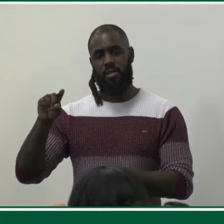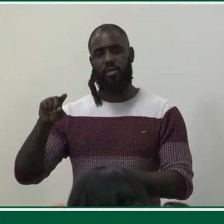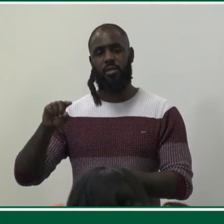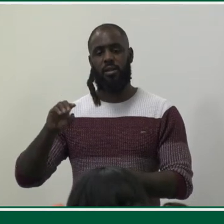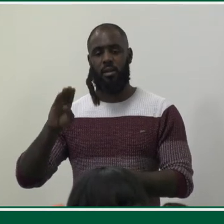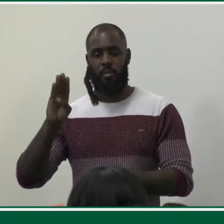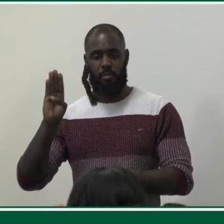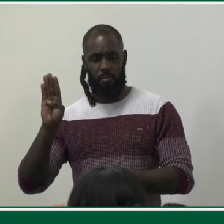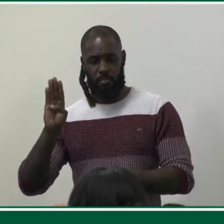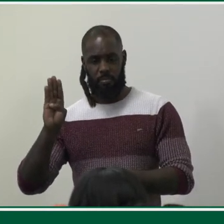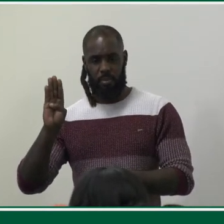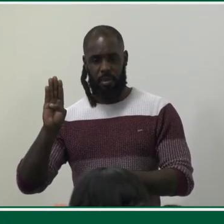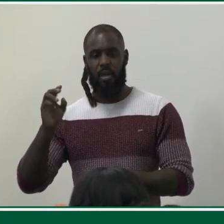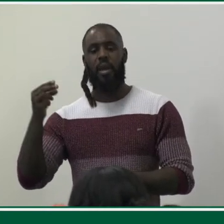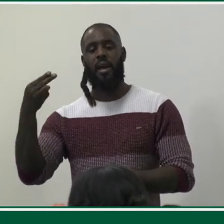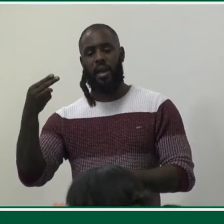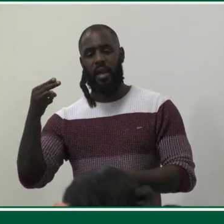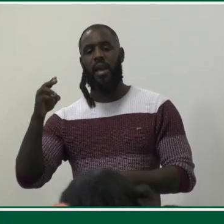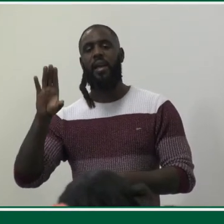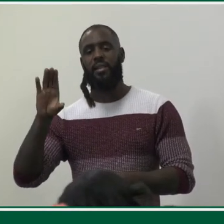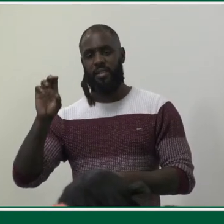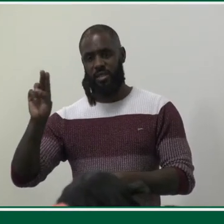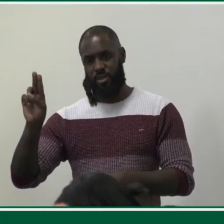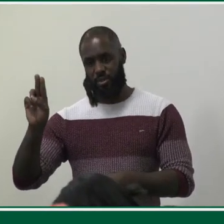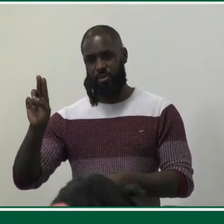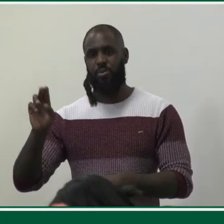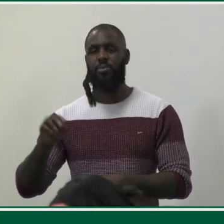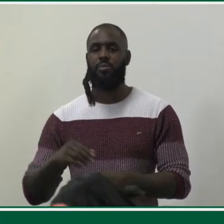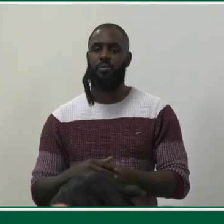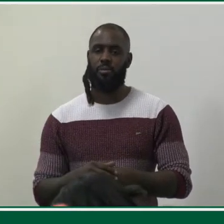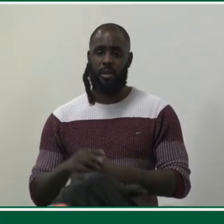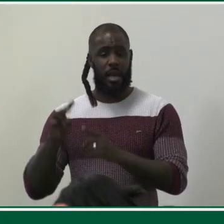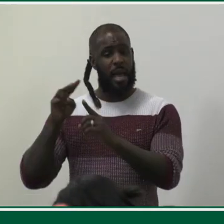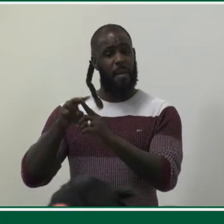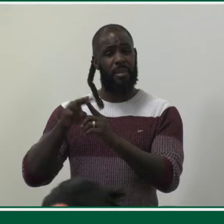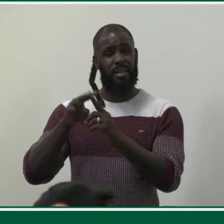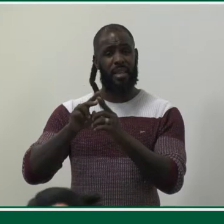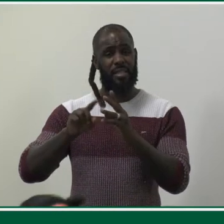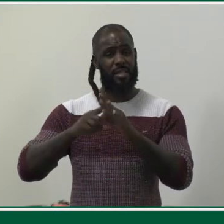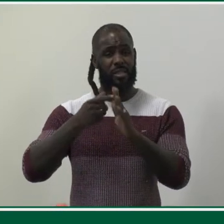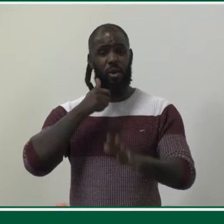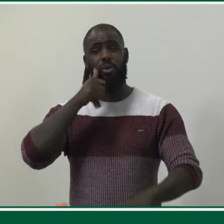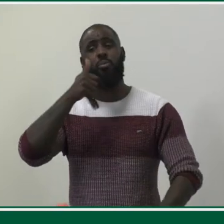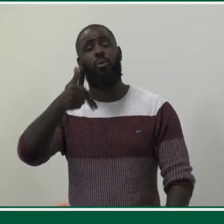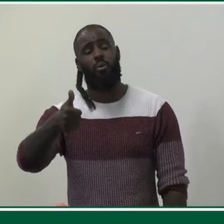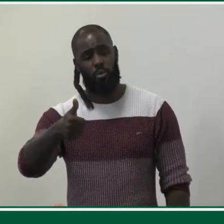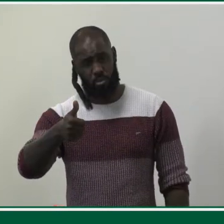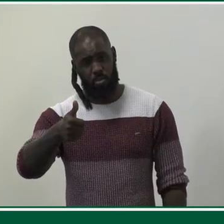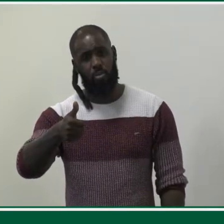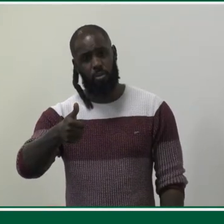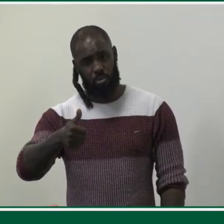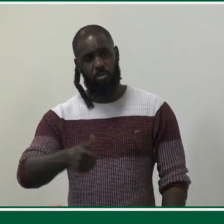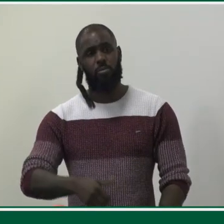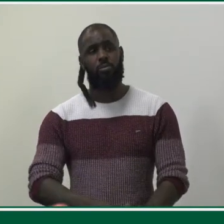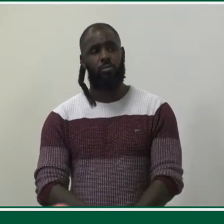And that's where you'll see the landing place. Again, applications open up tomorrow. And